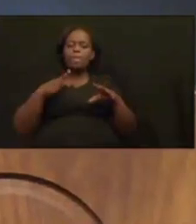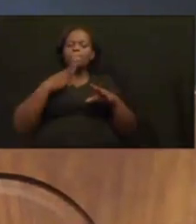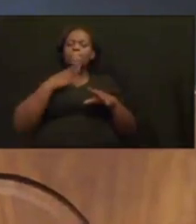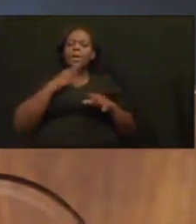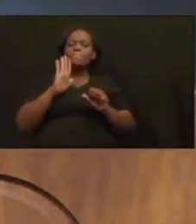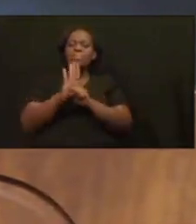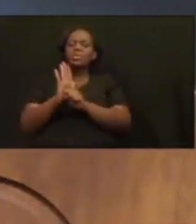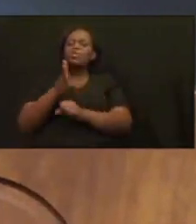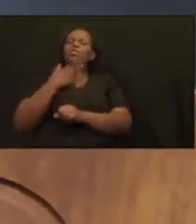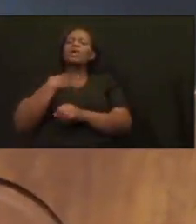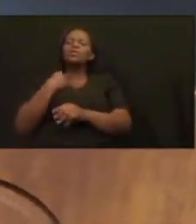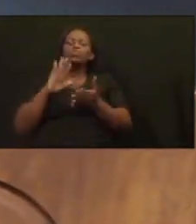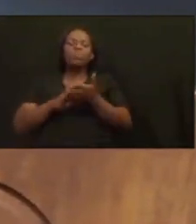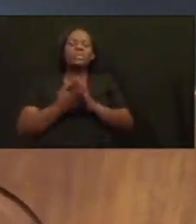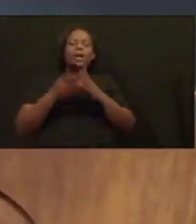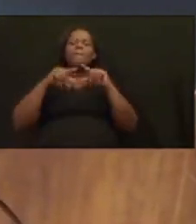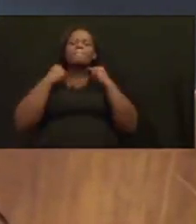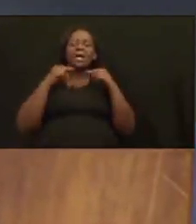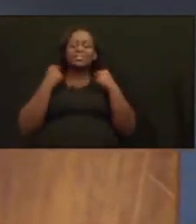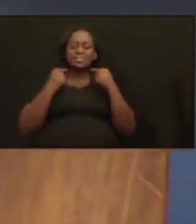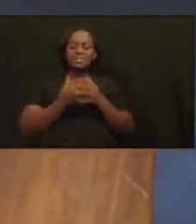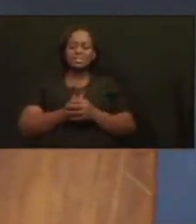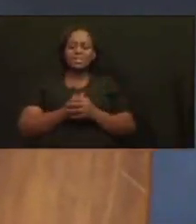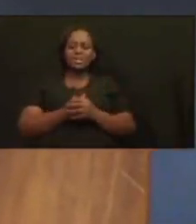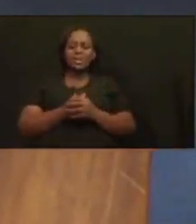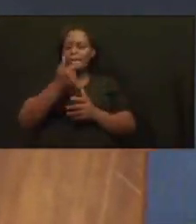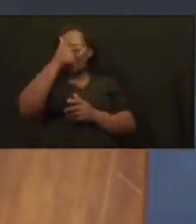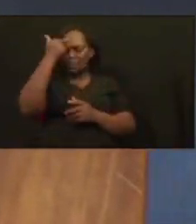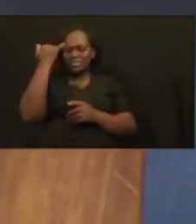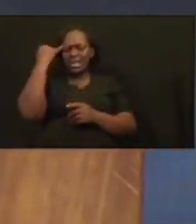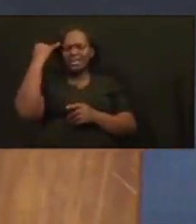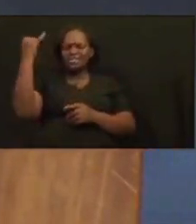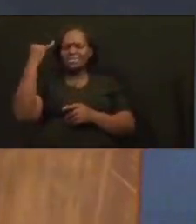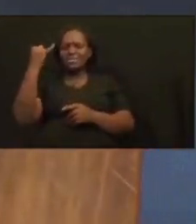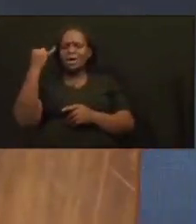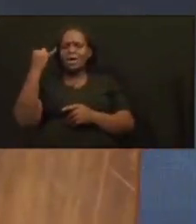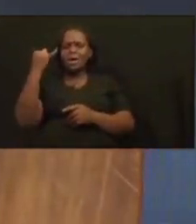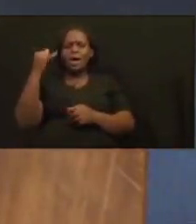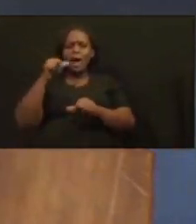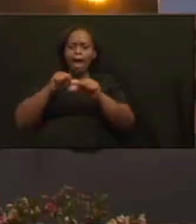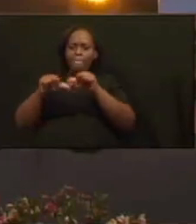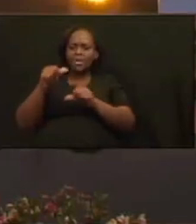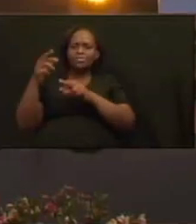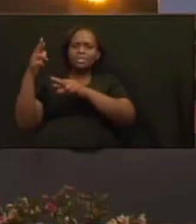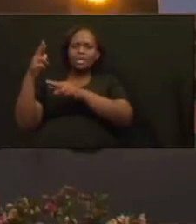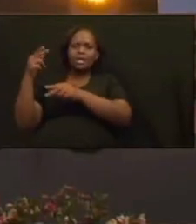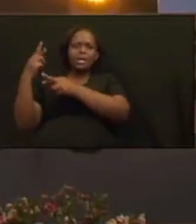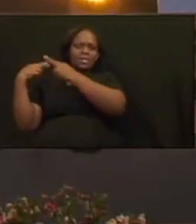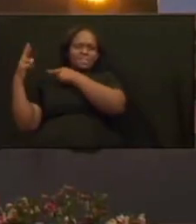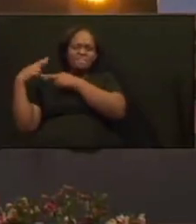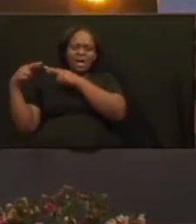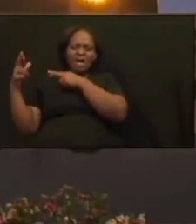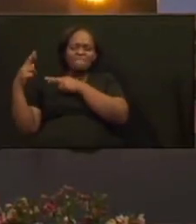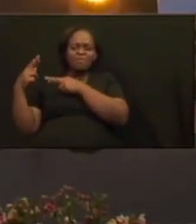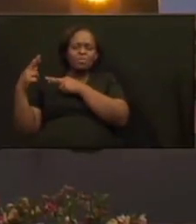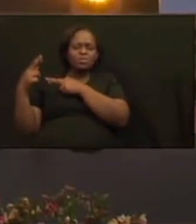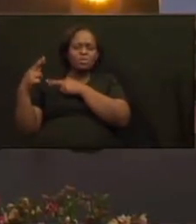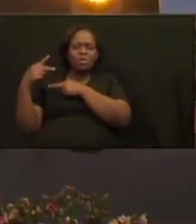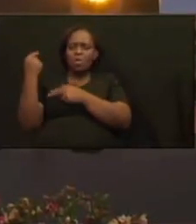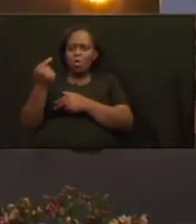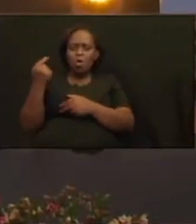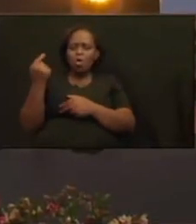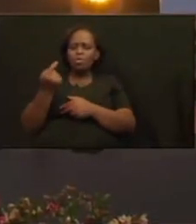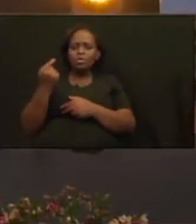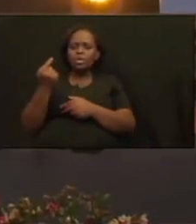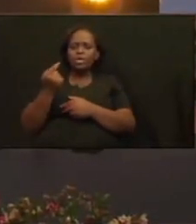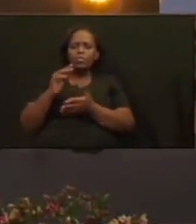that looks close to revival. Our idea of revival is that if it does not end with making you a pastor, it failed. That